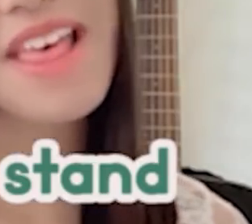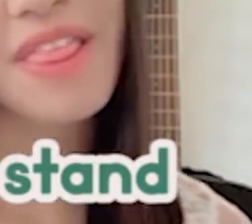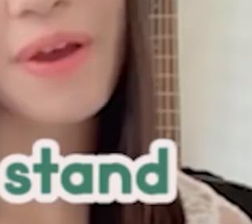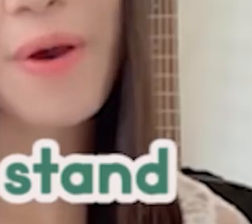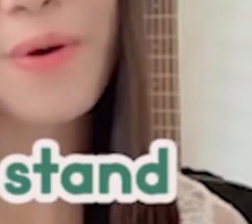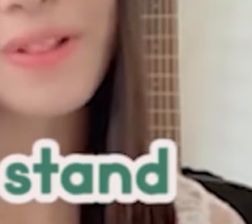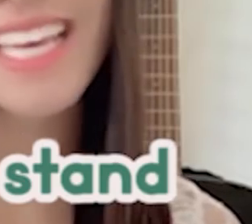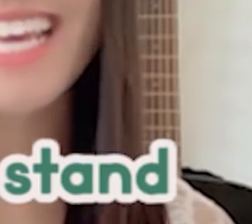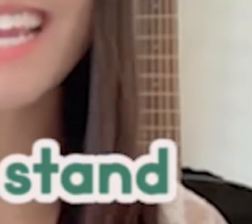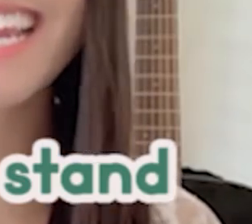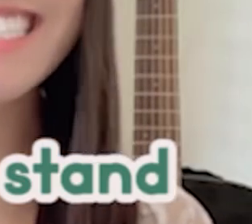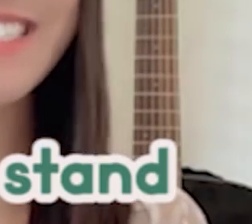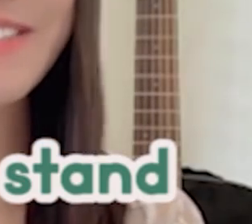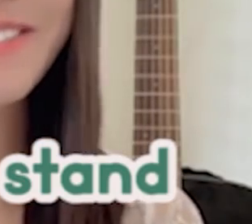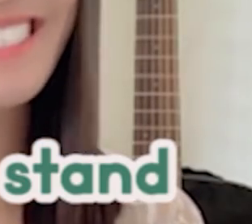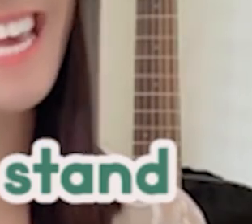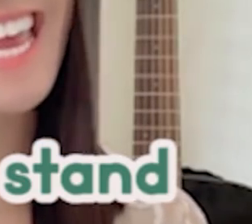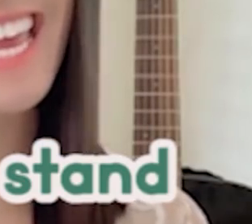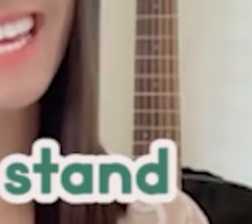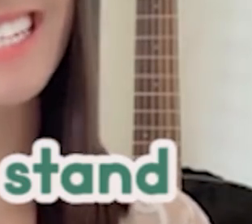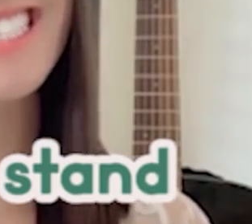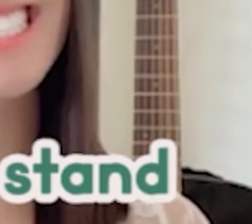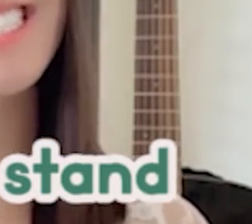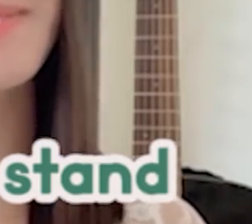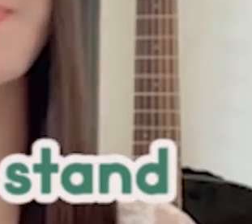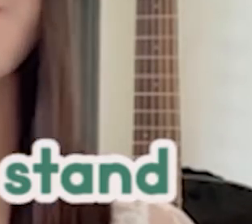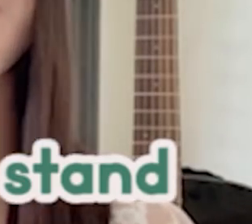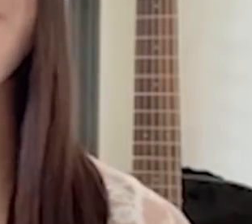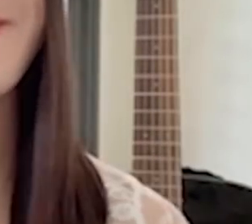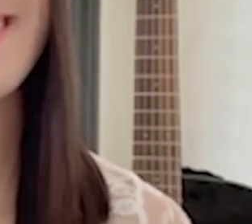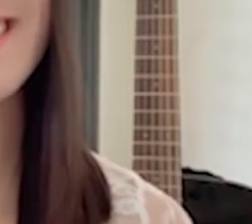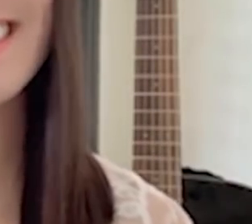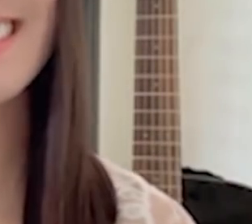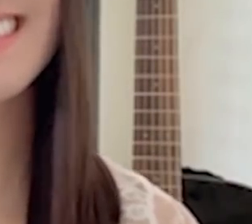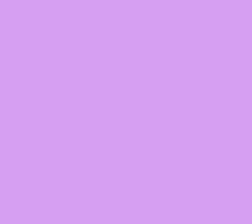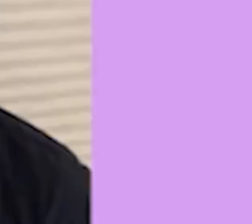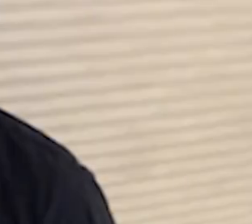glad with holiness you stand.